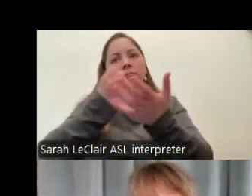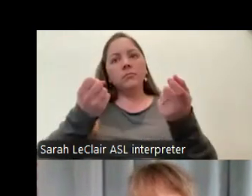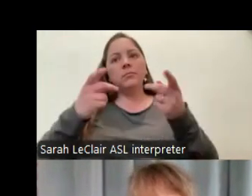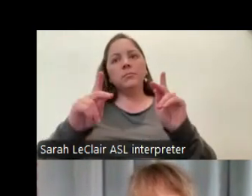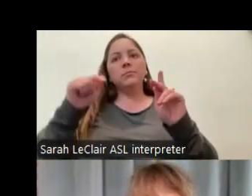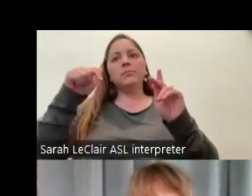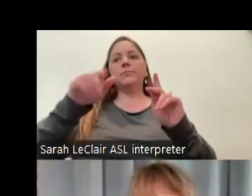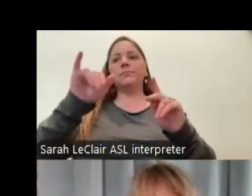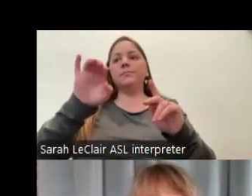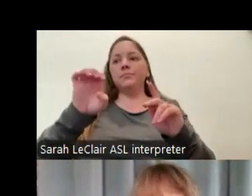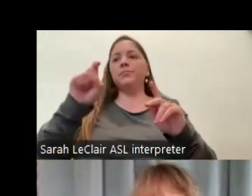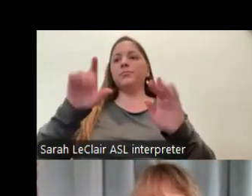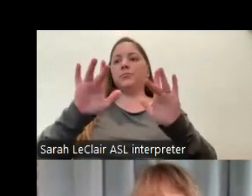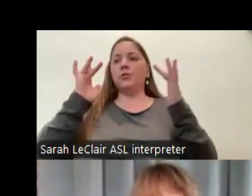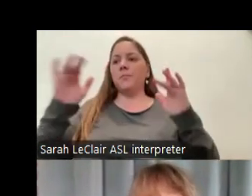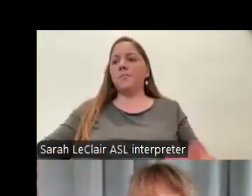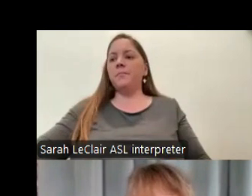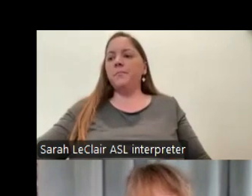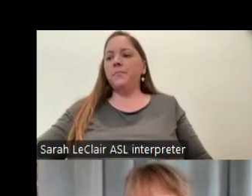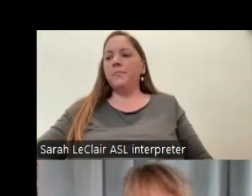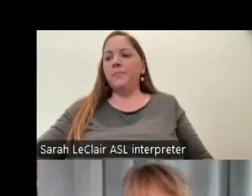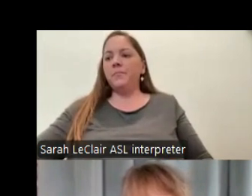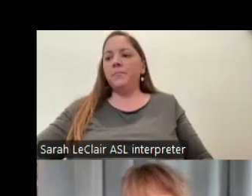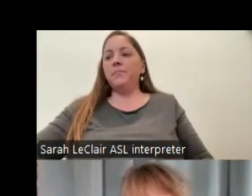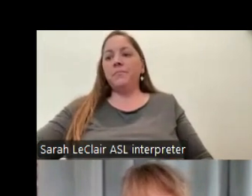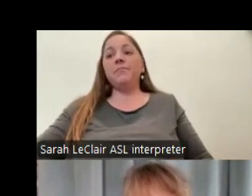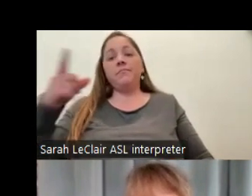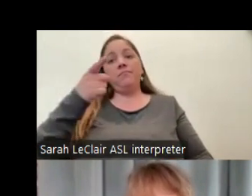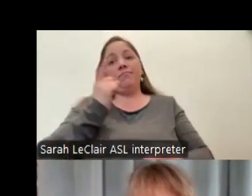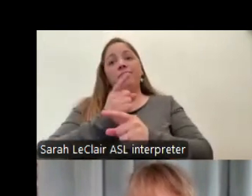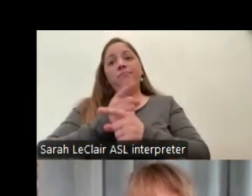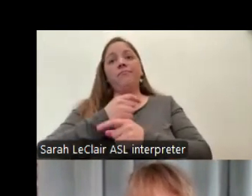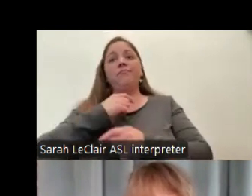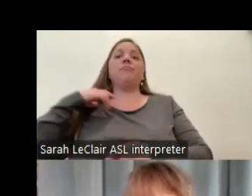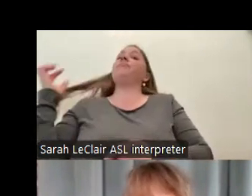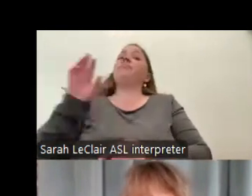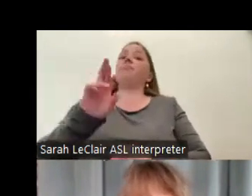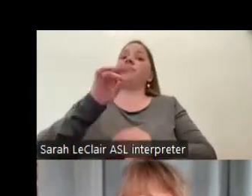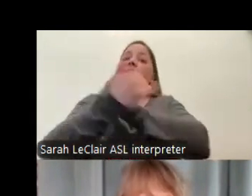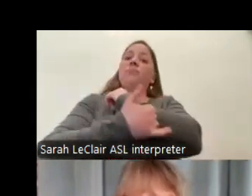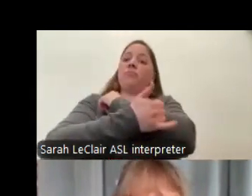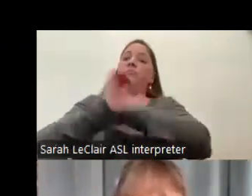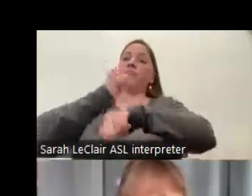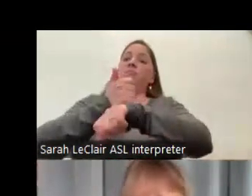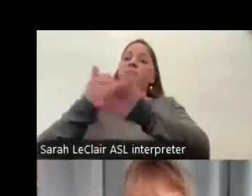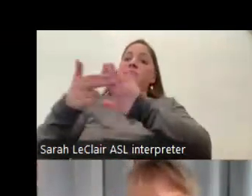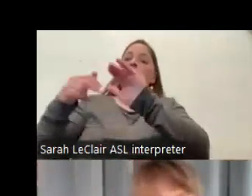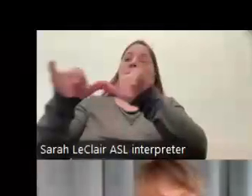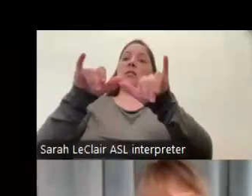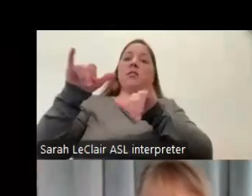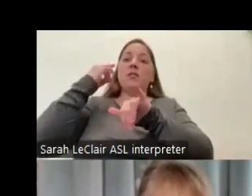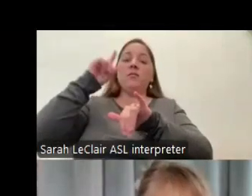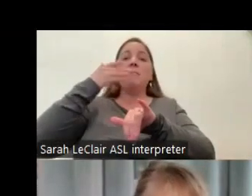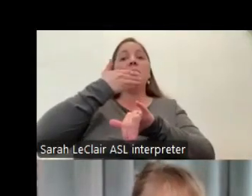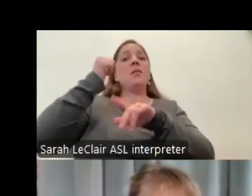Inland Empire shine. In a lot of ways, Riverside County is setting the standard for best practices in this realm.